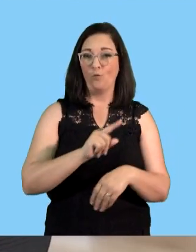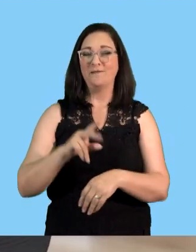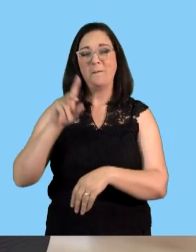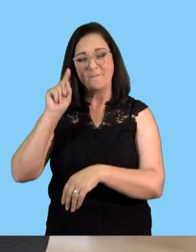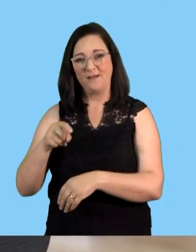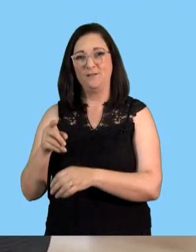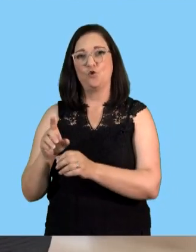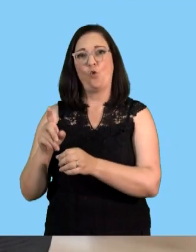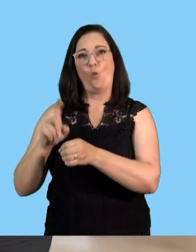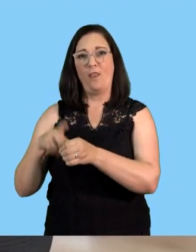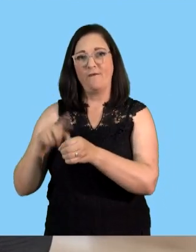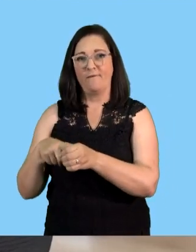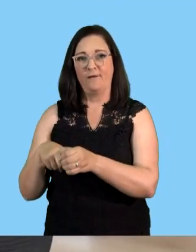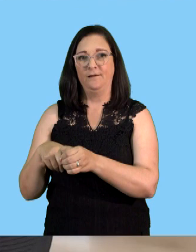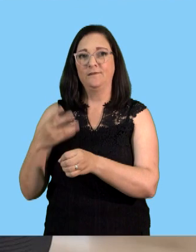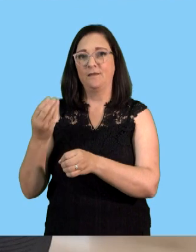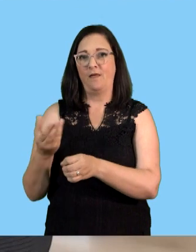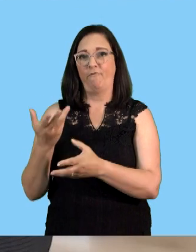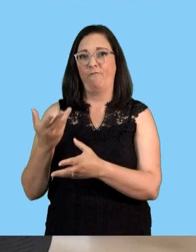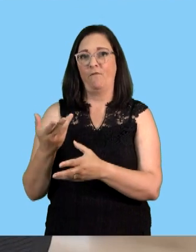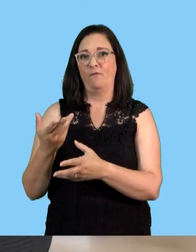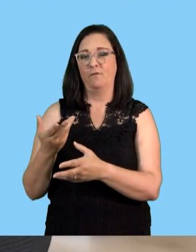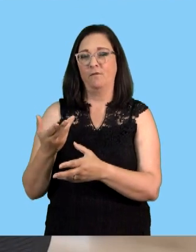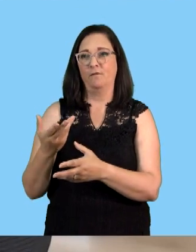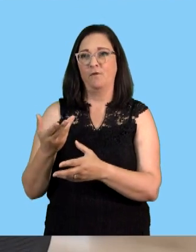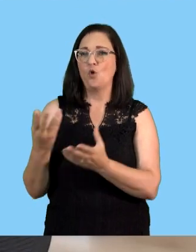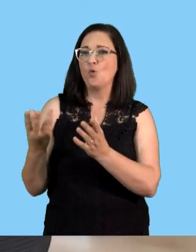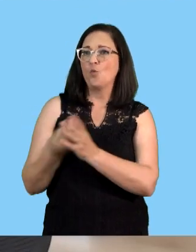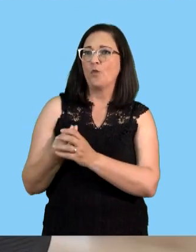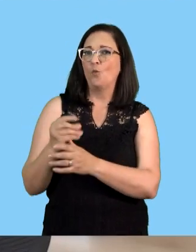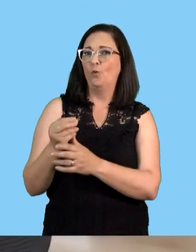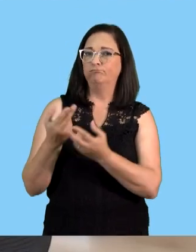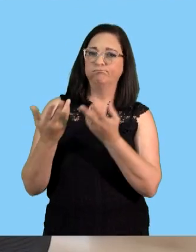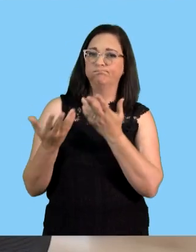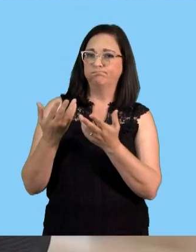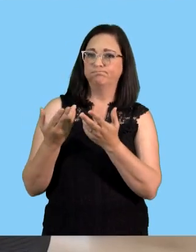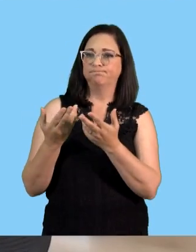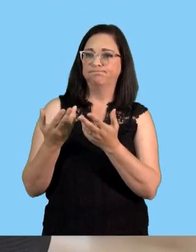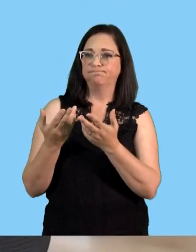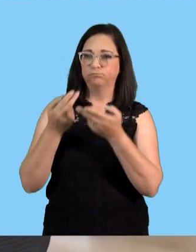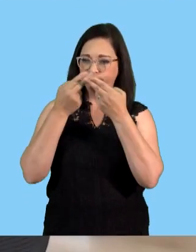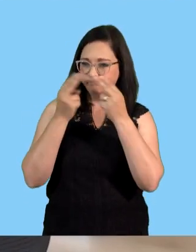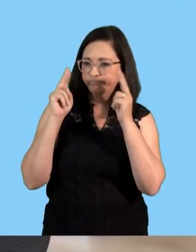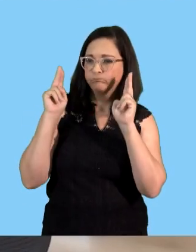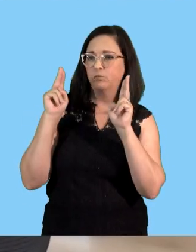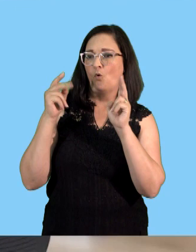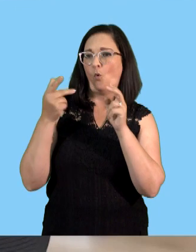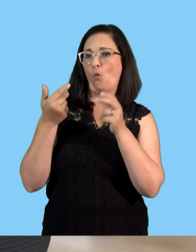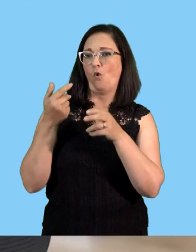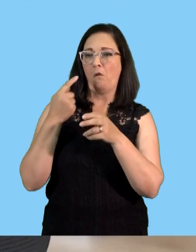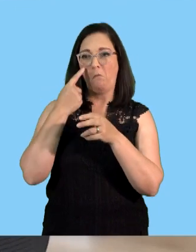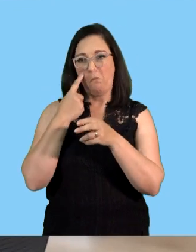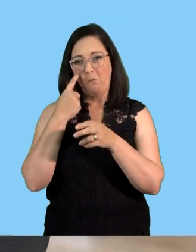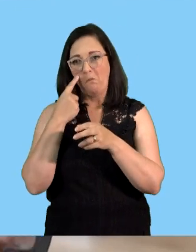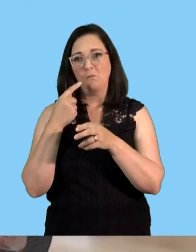a qualification in a recognized or registered tertiary institution. This person needs to have